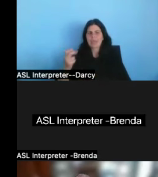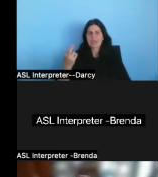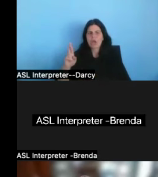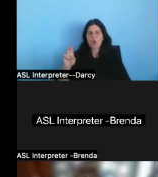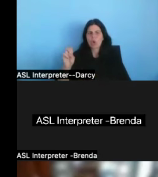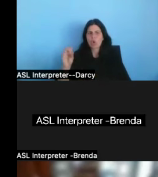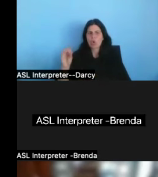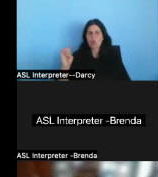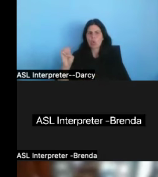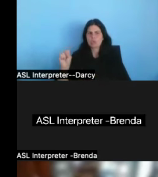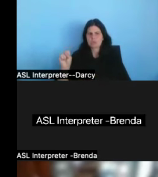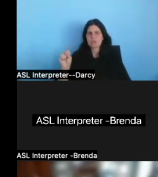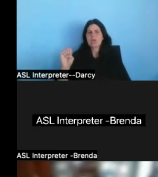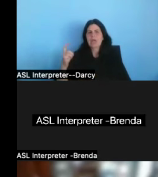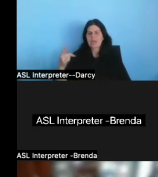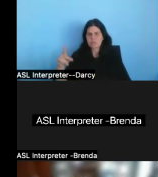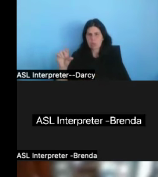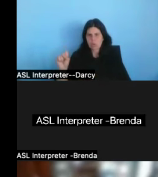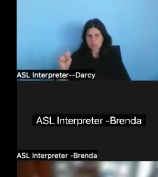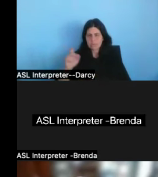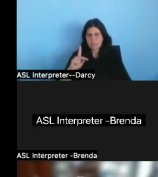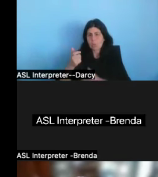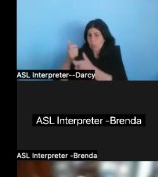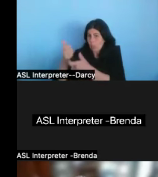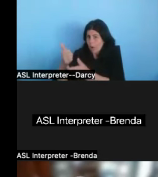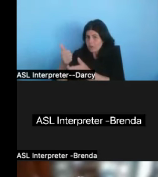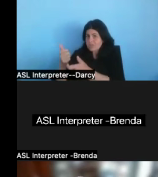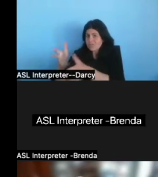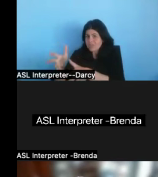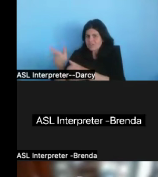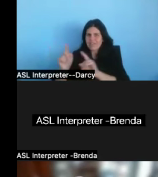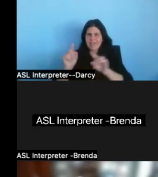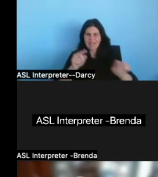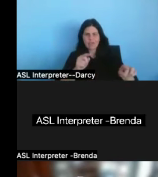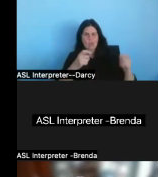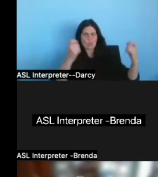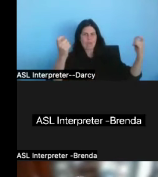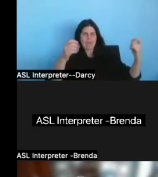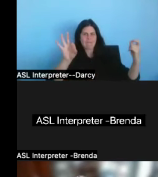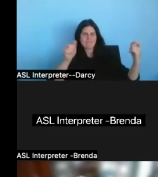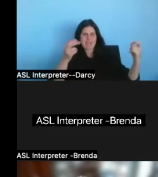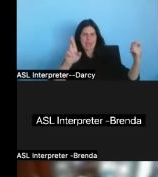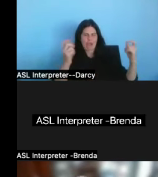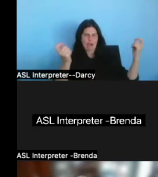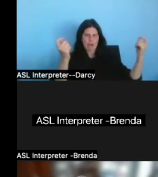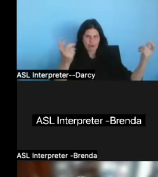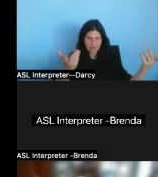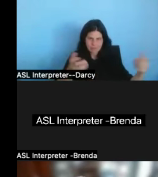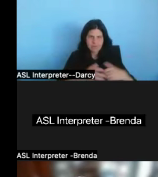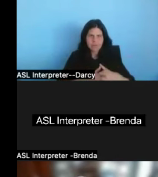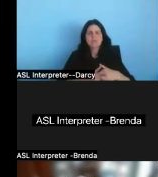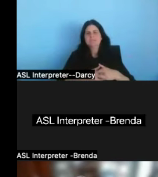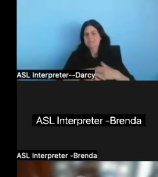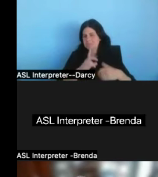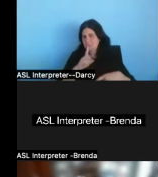go to a fair with booths for each of the 7 steps to earthquake safety, with partner organizations hosting them. It's been working really